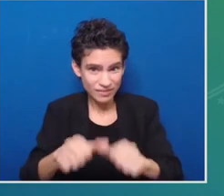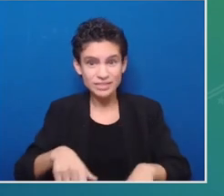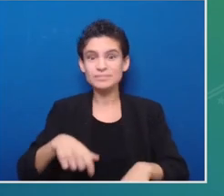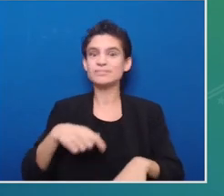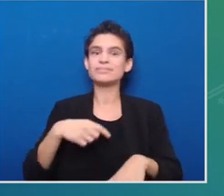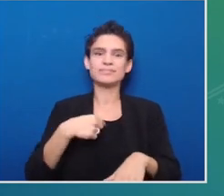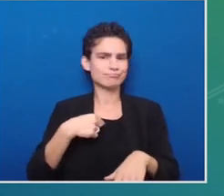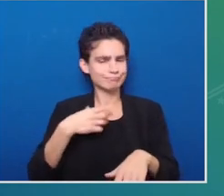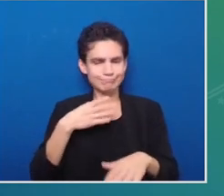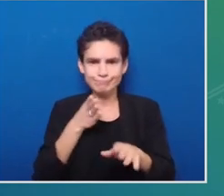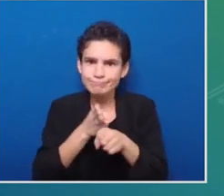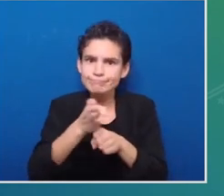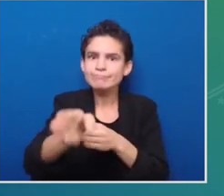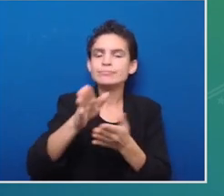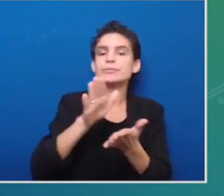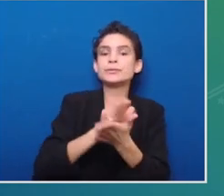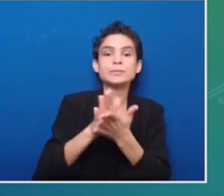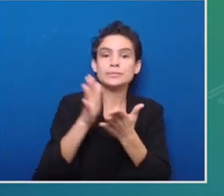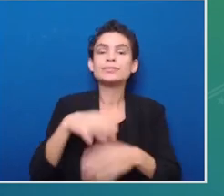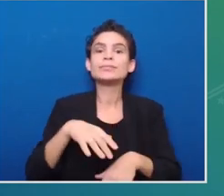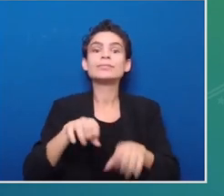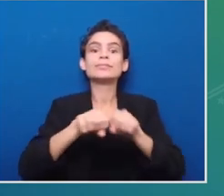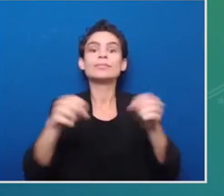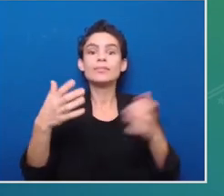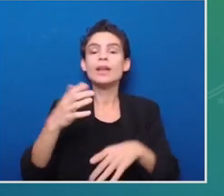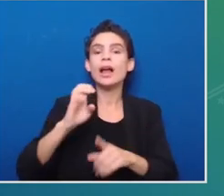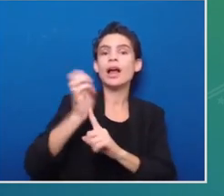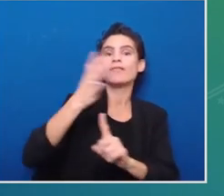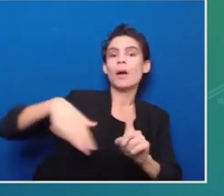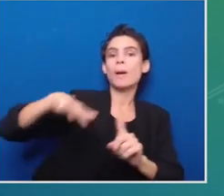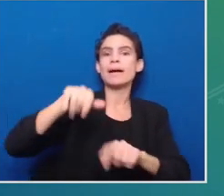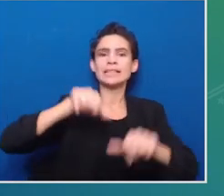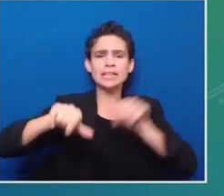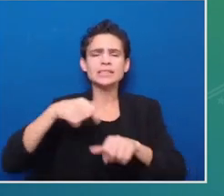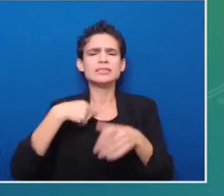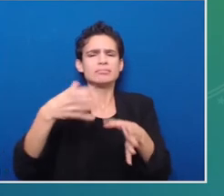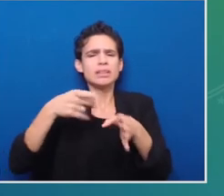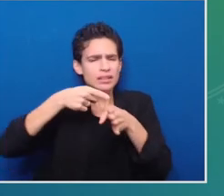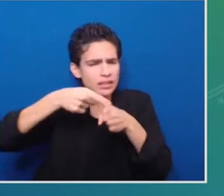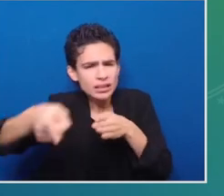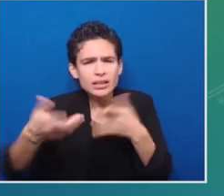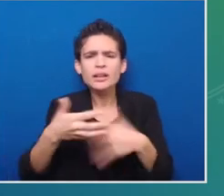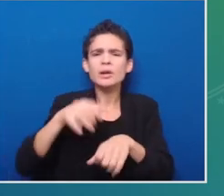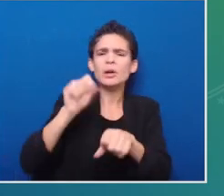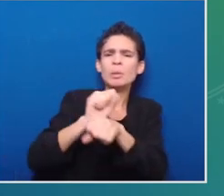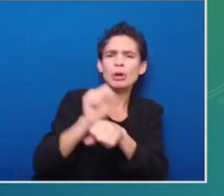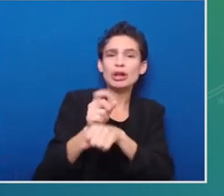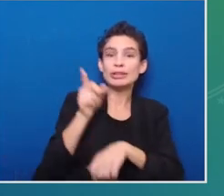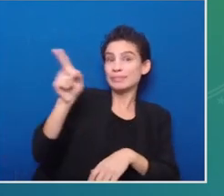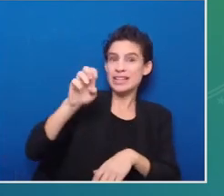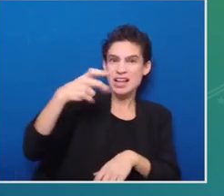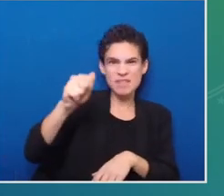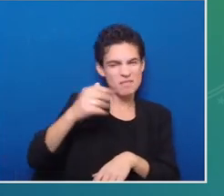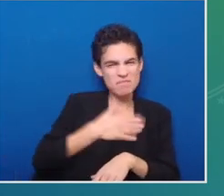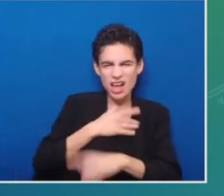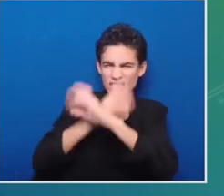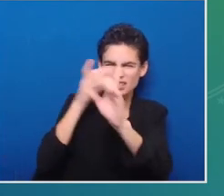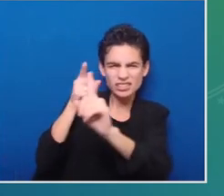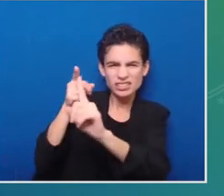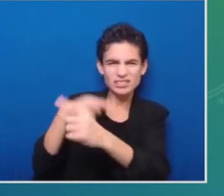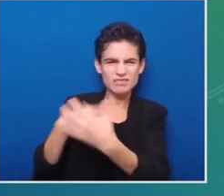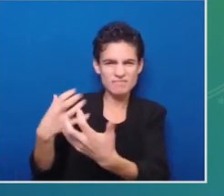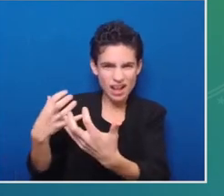environmental science, there was one place in particular that I wanted to work, the EPA. When